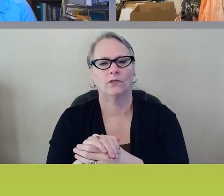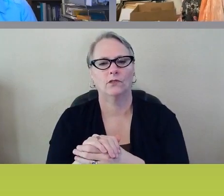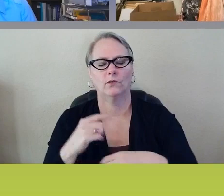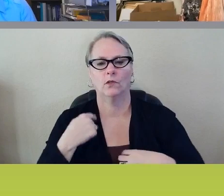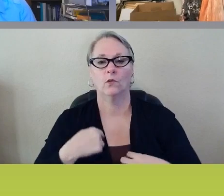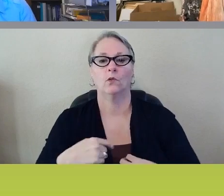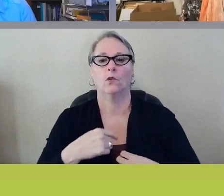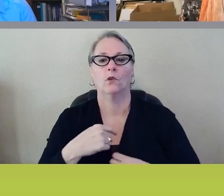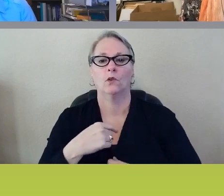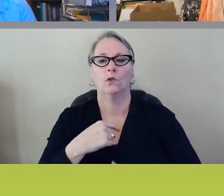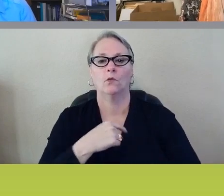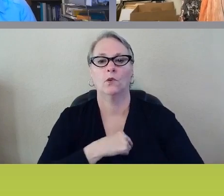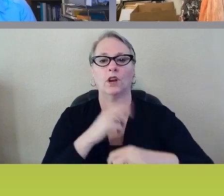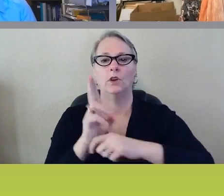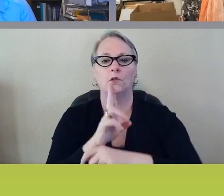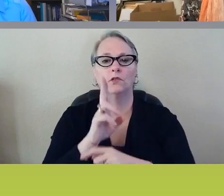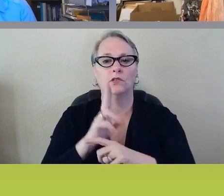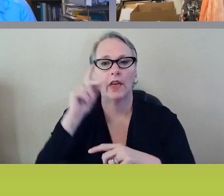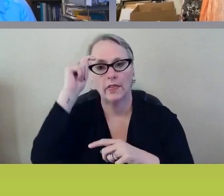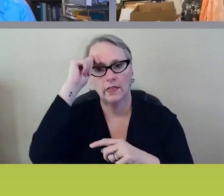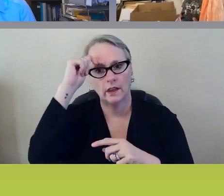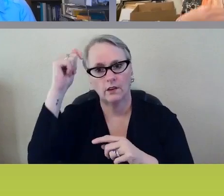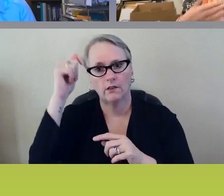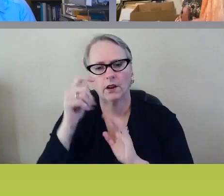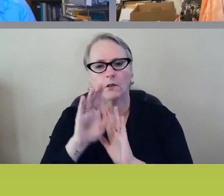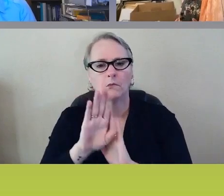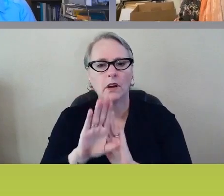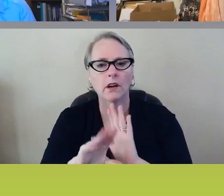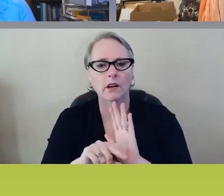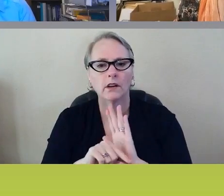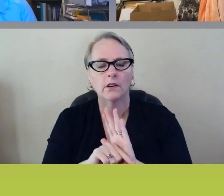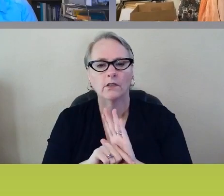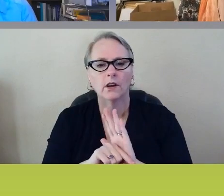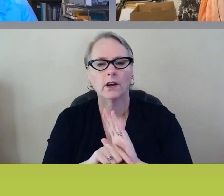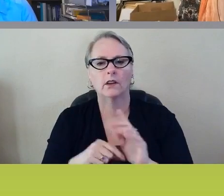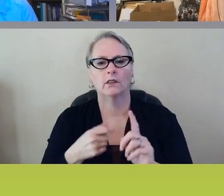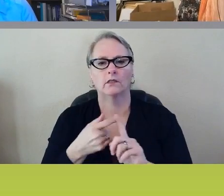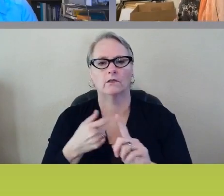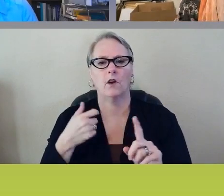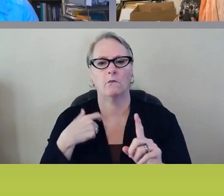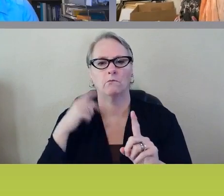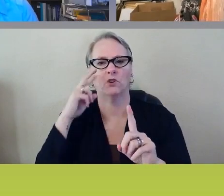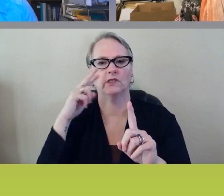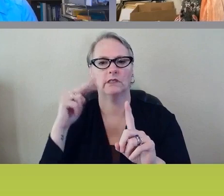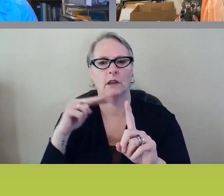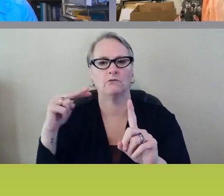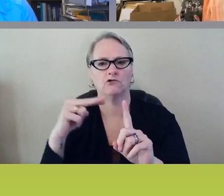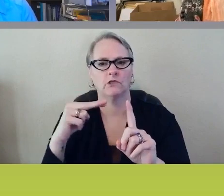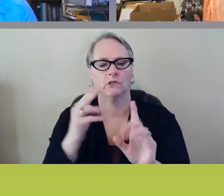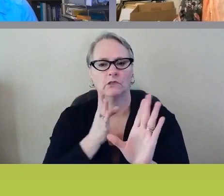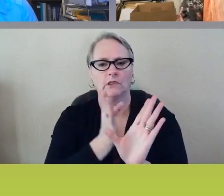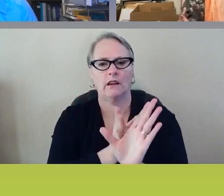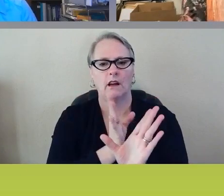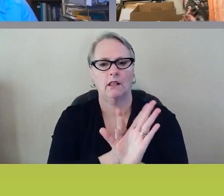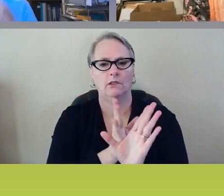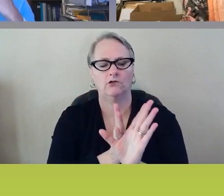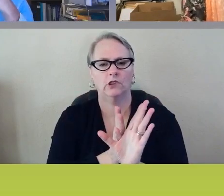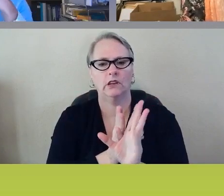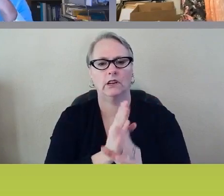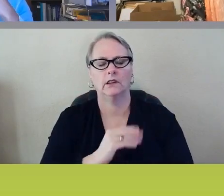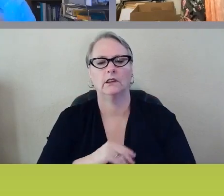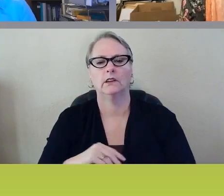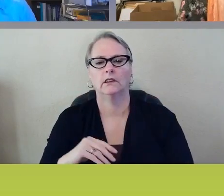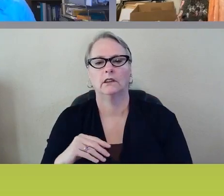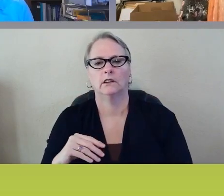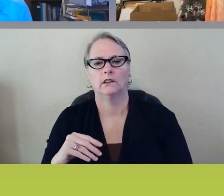theoretical background that is called the affordances, that is from the perceptual psychology. That is what the